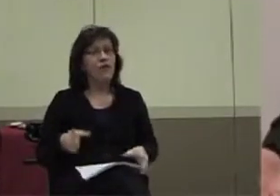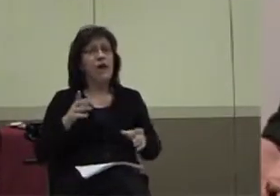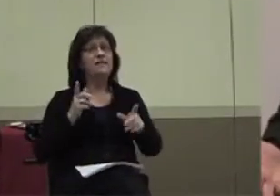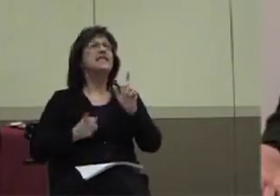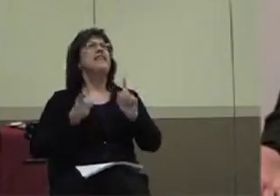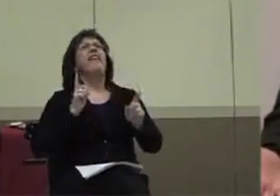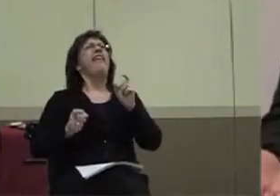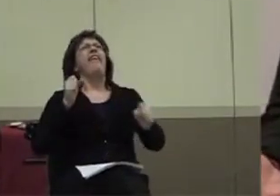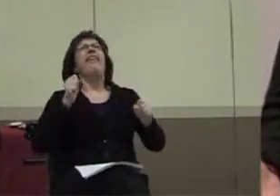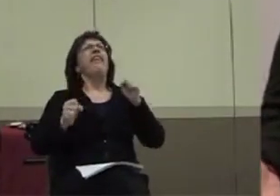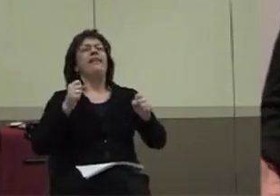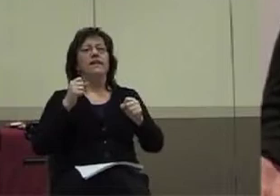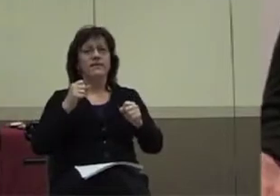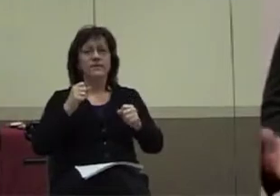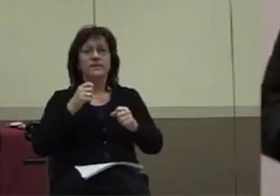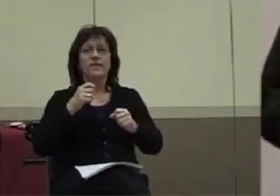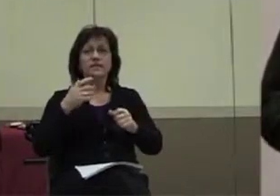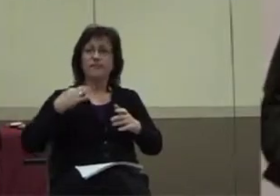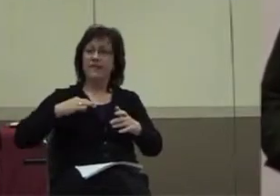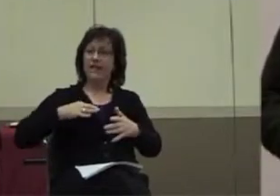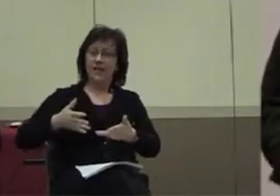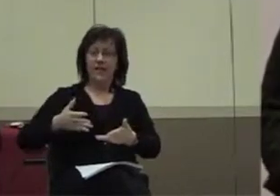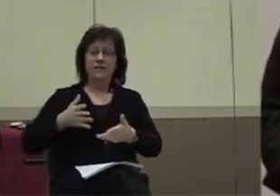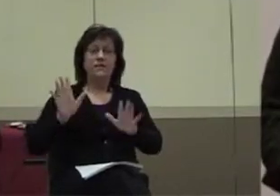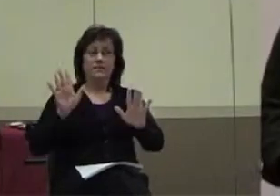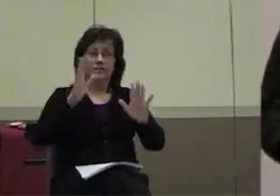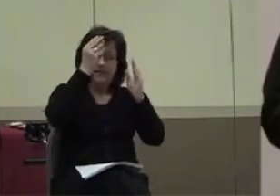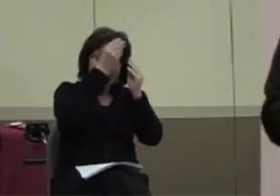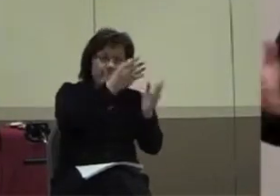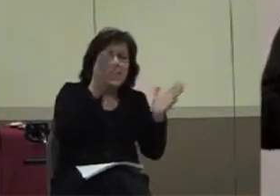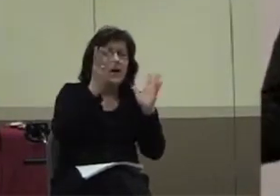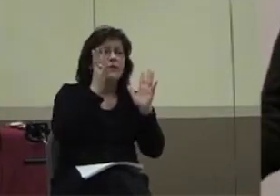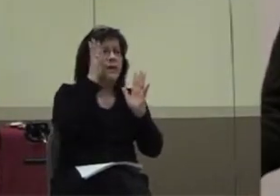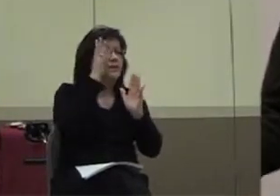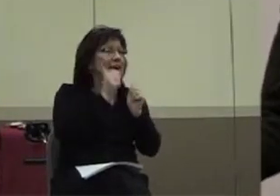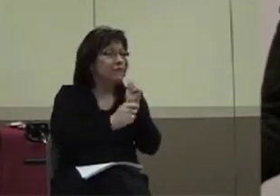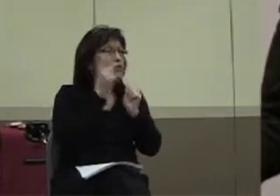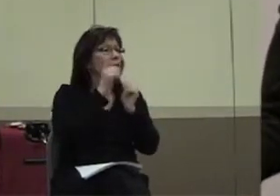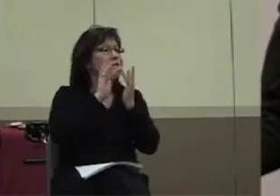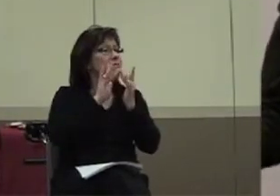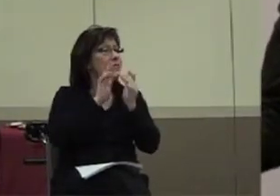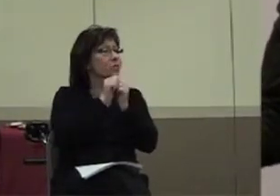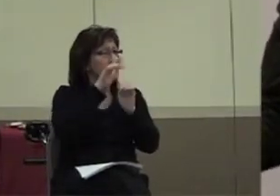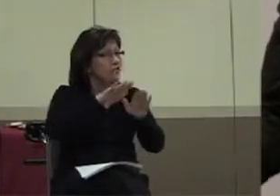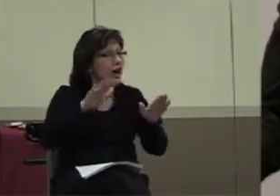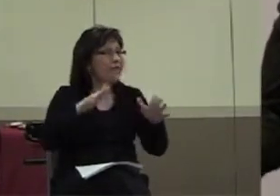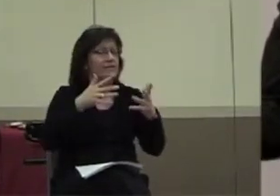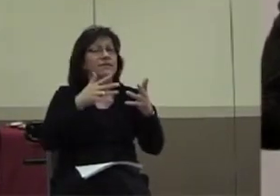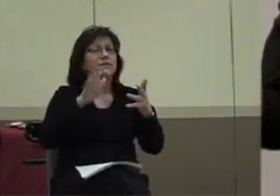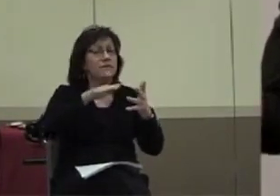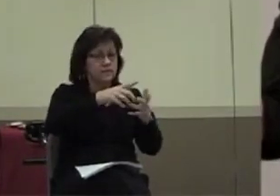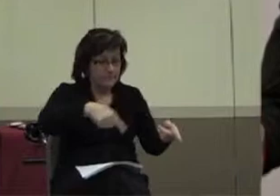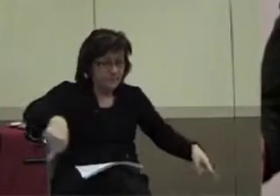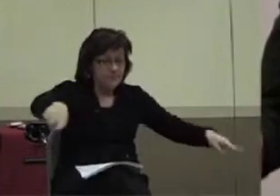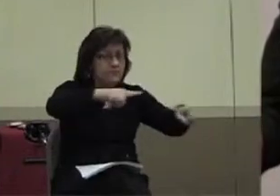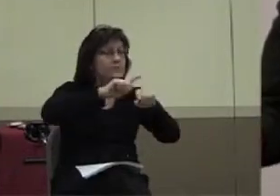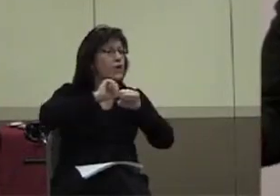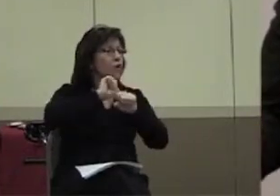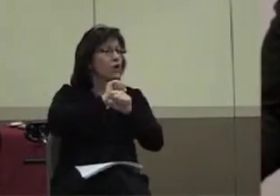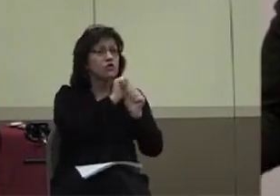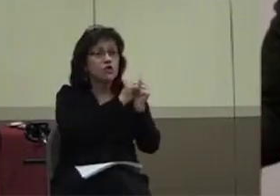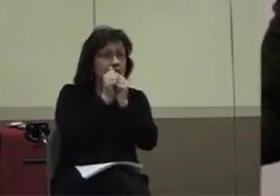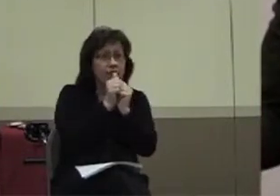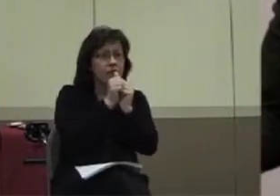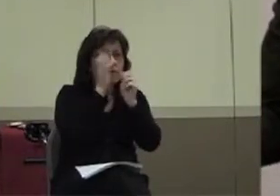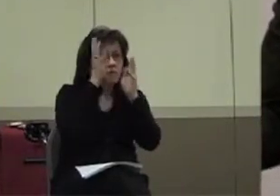sure and share this with parents. Very important that everybody understand we've got to come up together with a plan and we've got to stick with